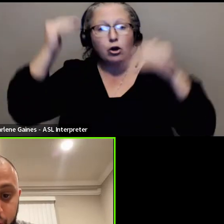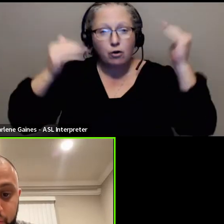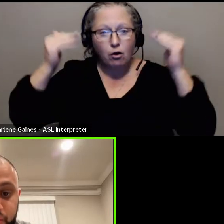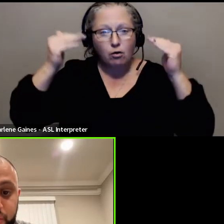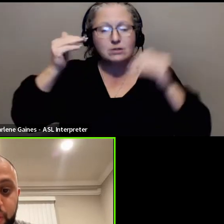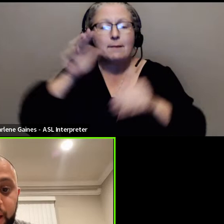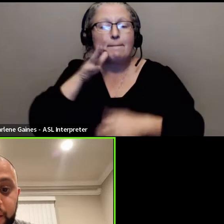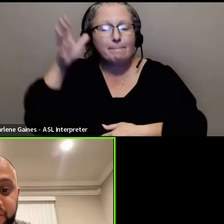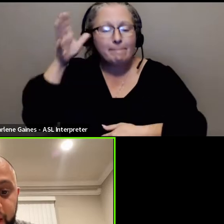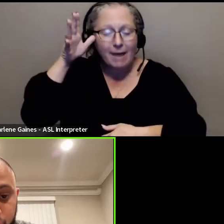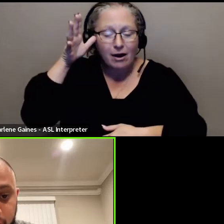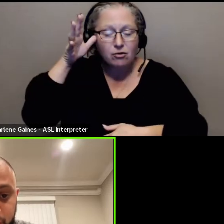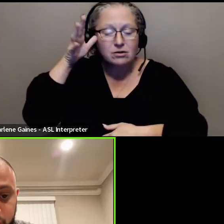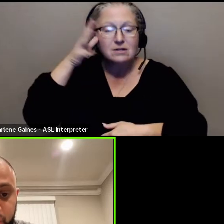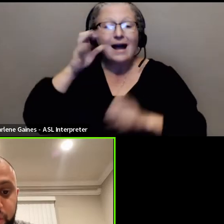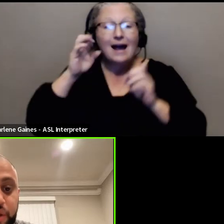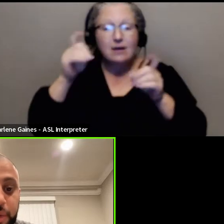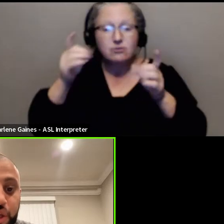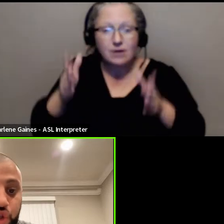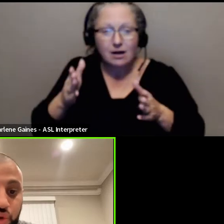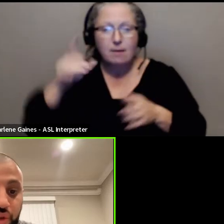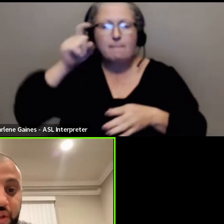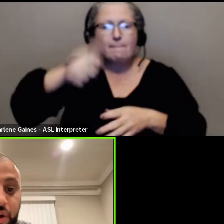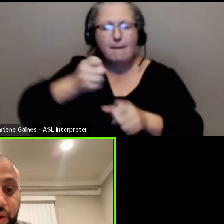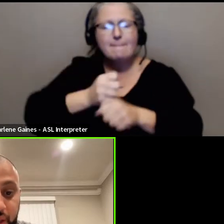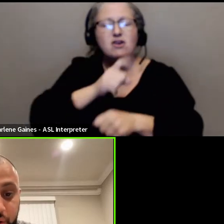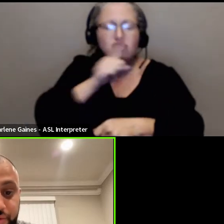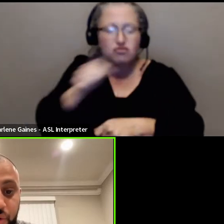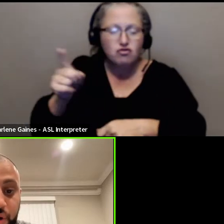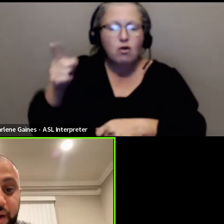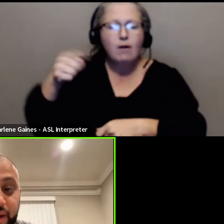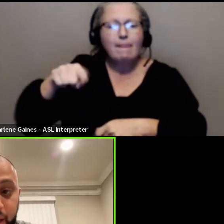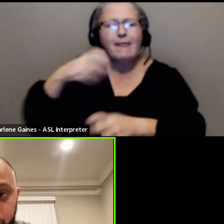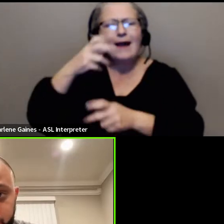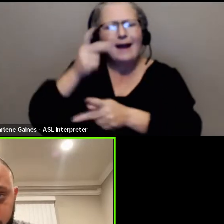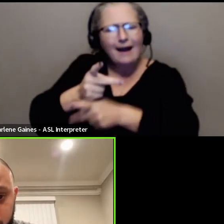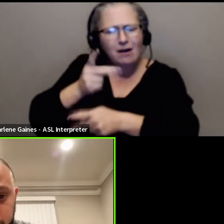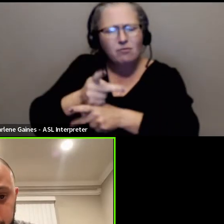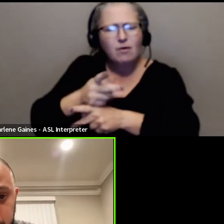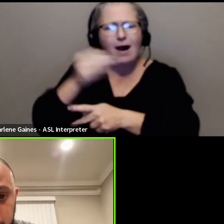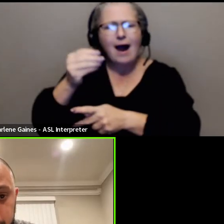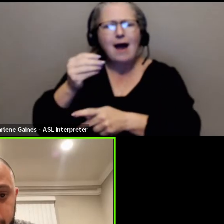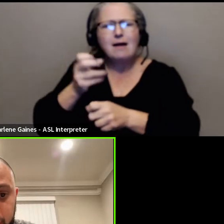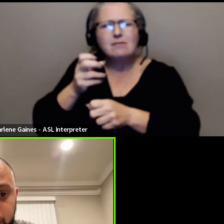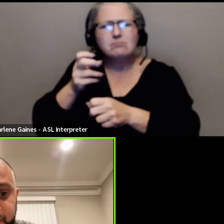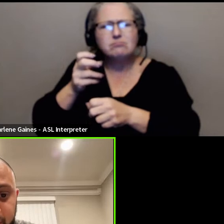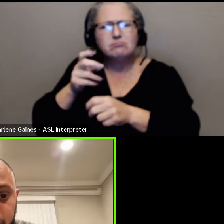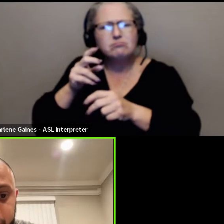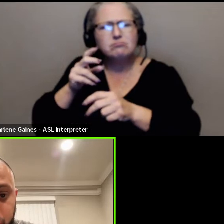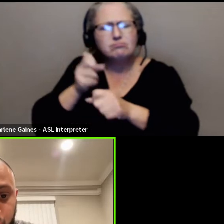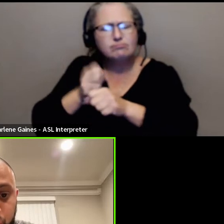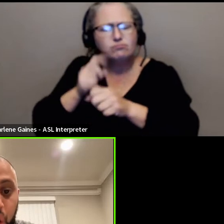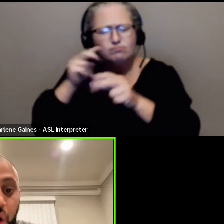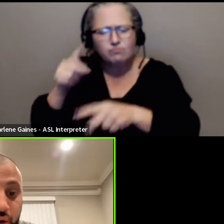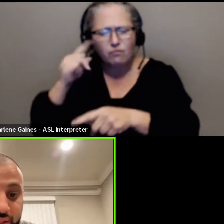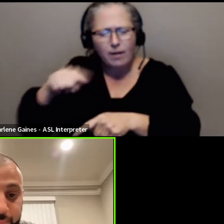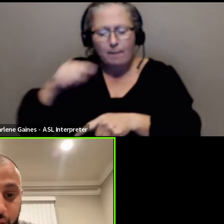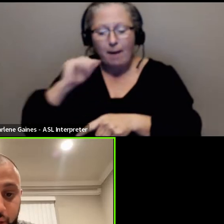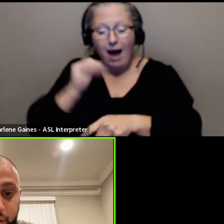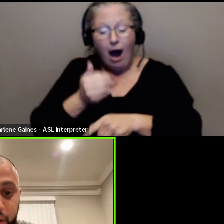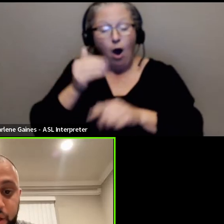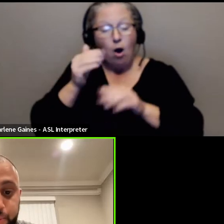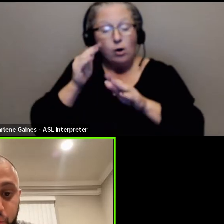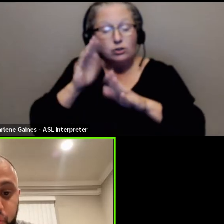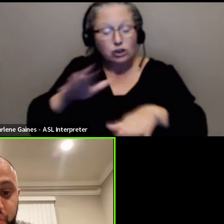as parents, and as educators need to make sure that they are cared for and accounted for. In a time that our children are in